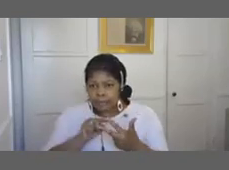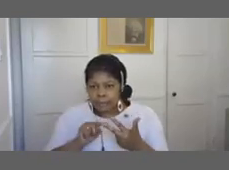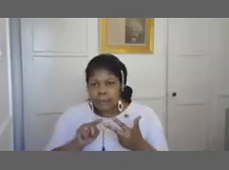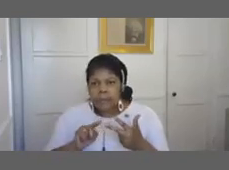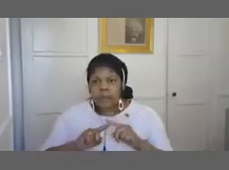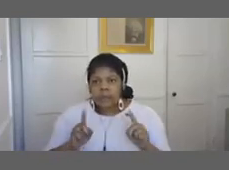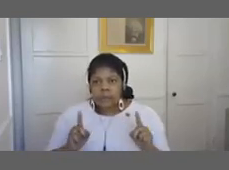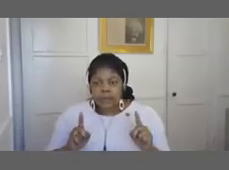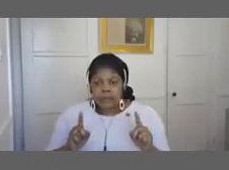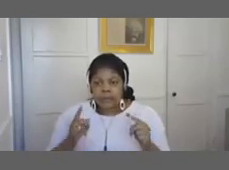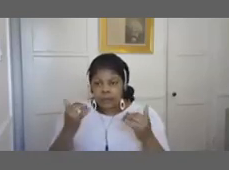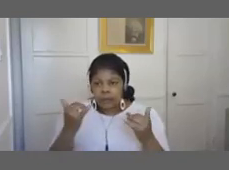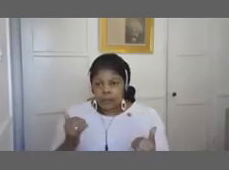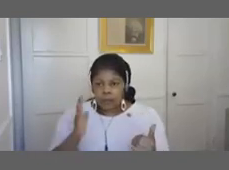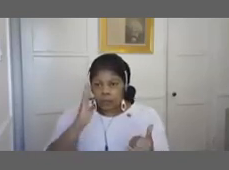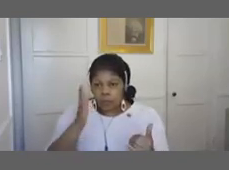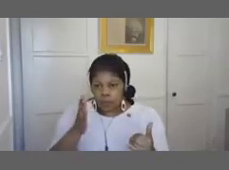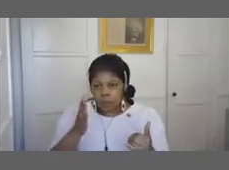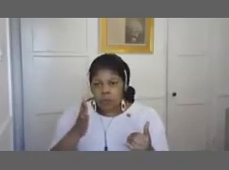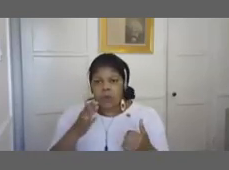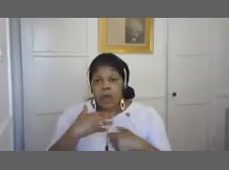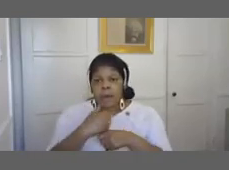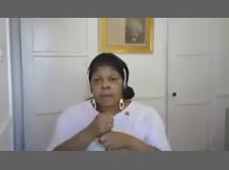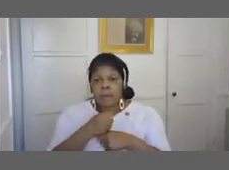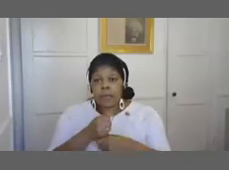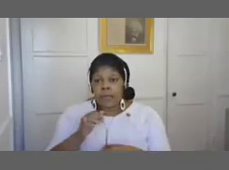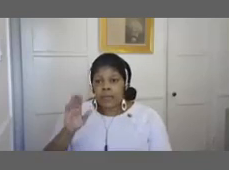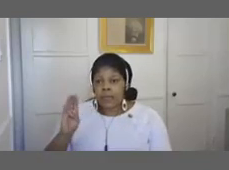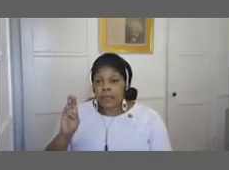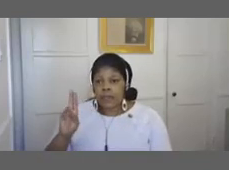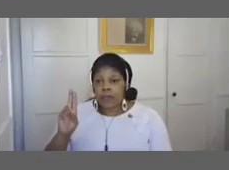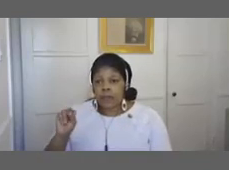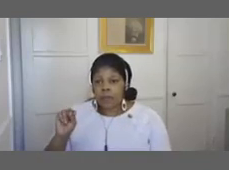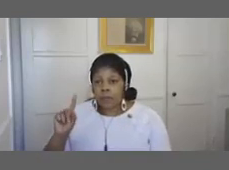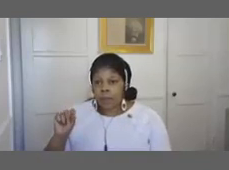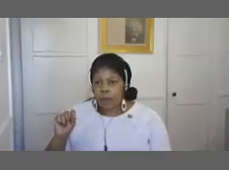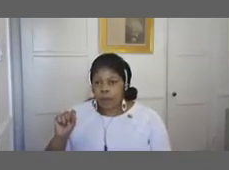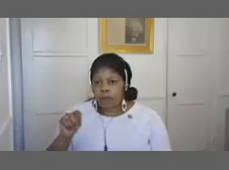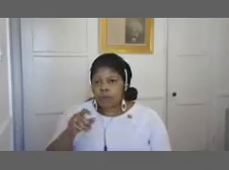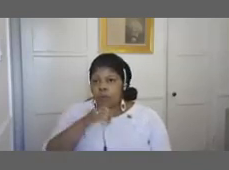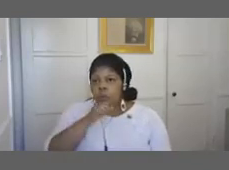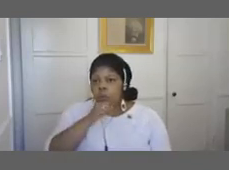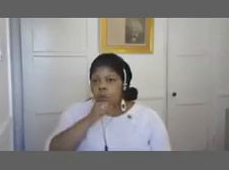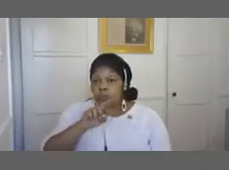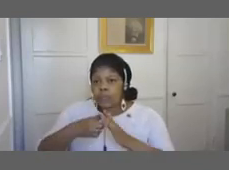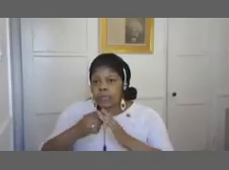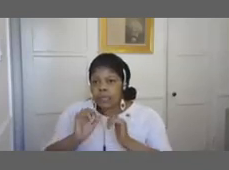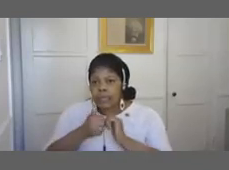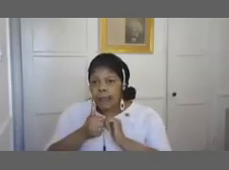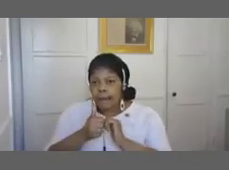make our burnt orange, and we're going to start by using